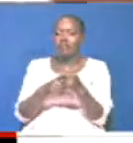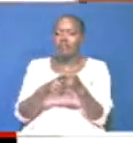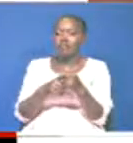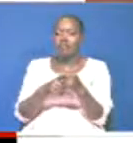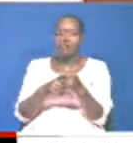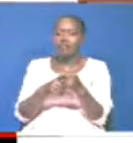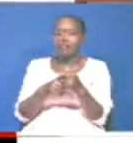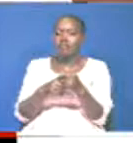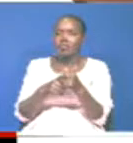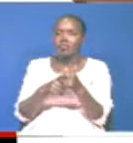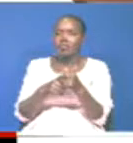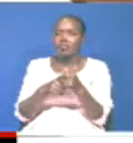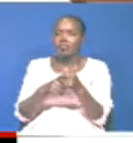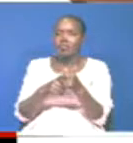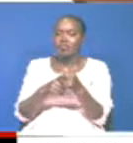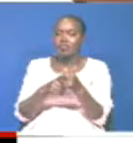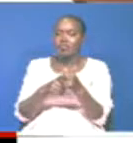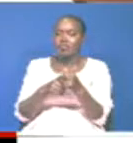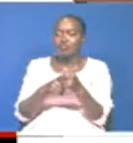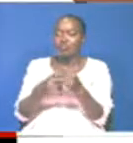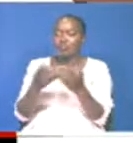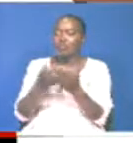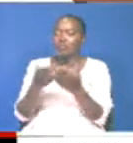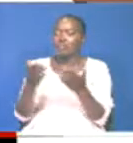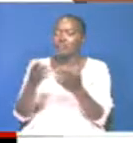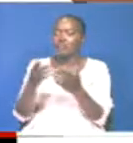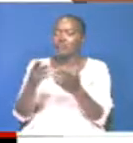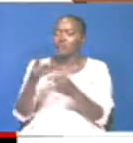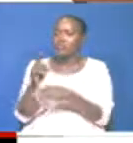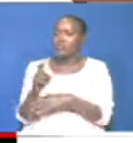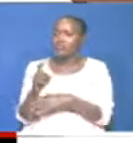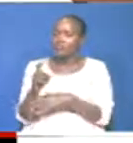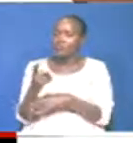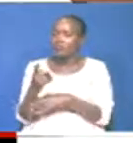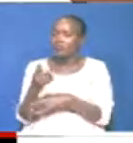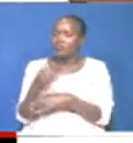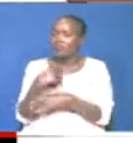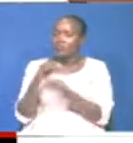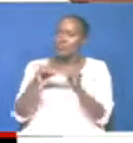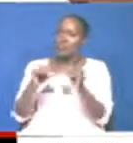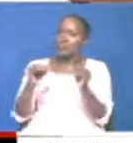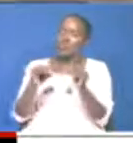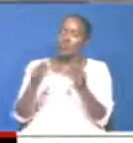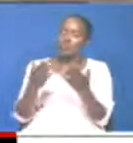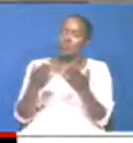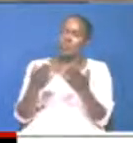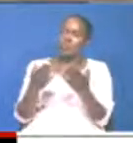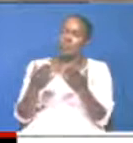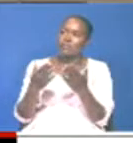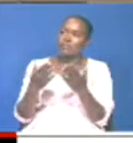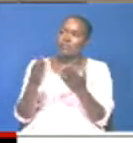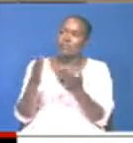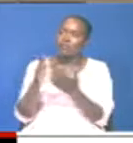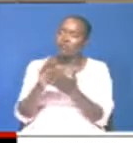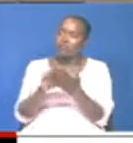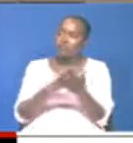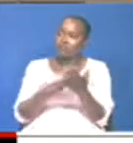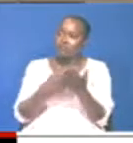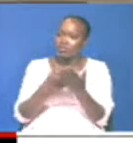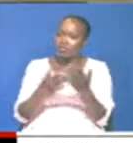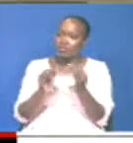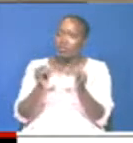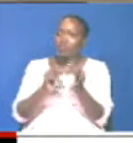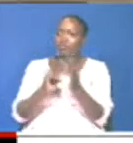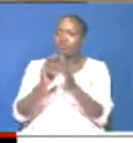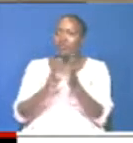kituo. So there's this log that I was taught how to kind of like sage you. You are a newsreader. Yes, I was